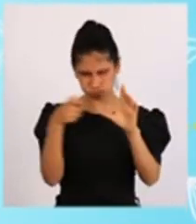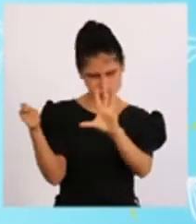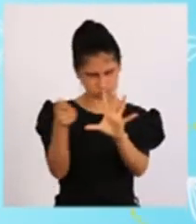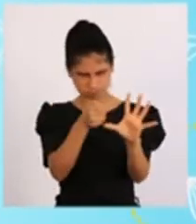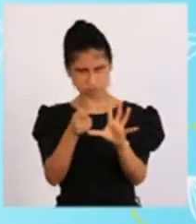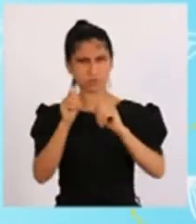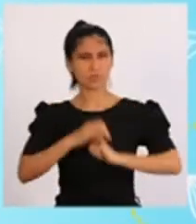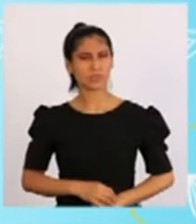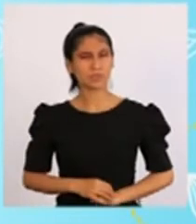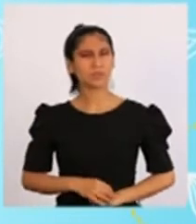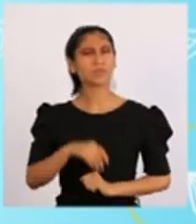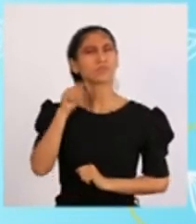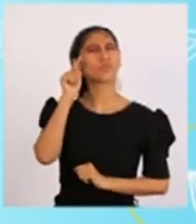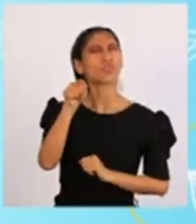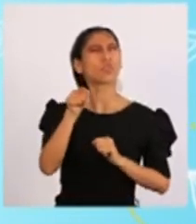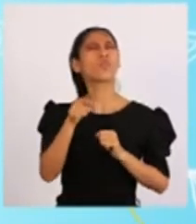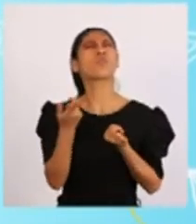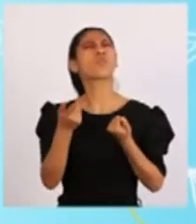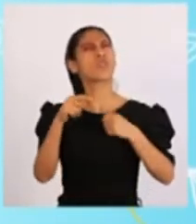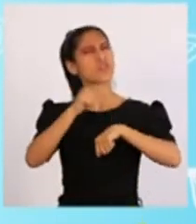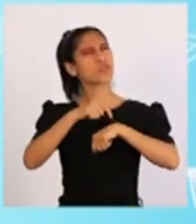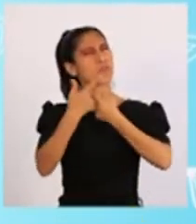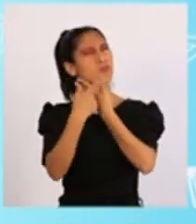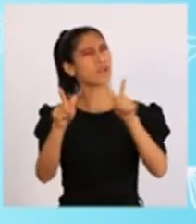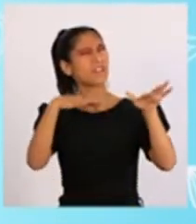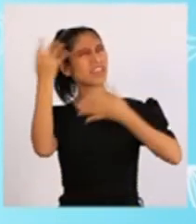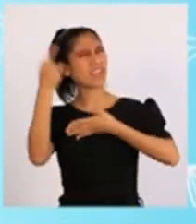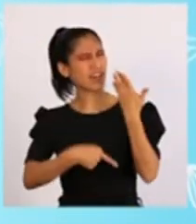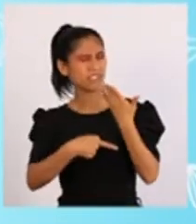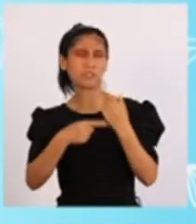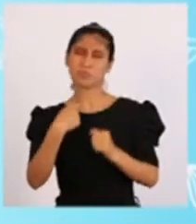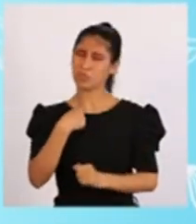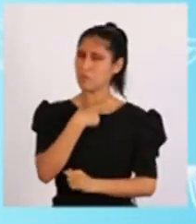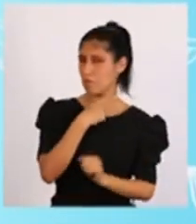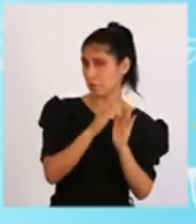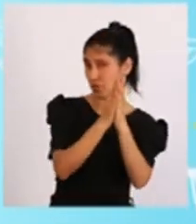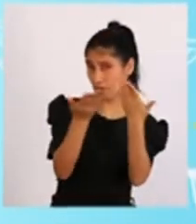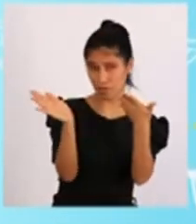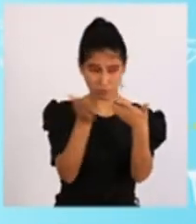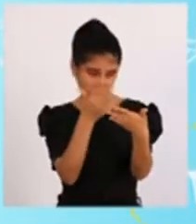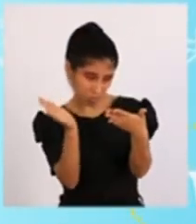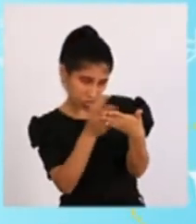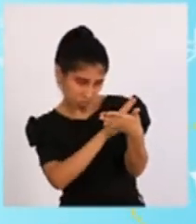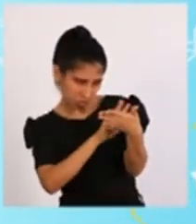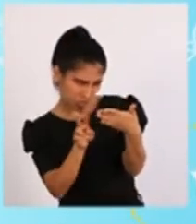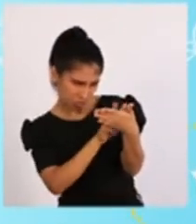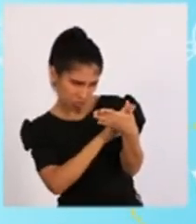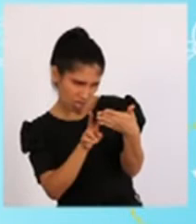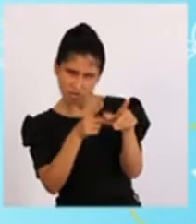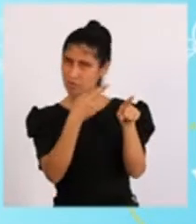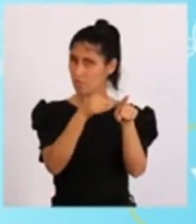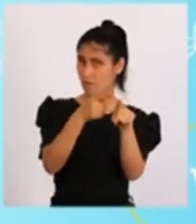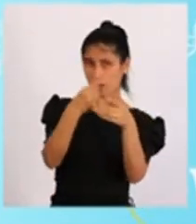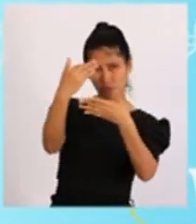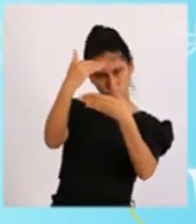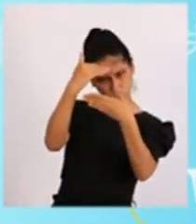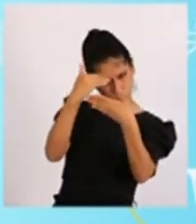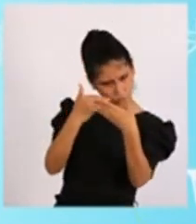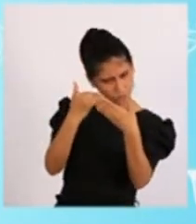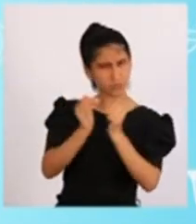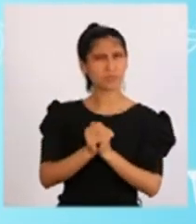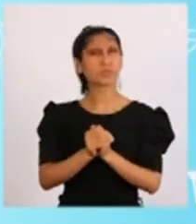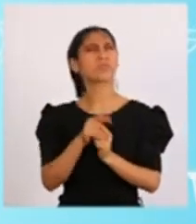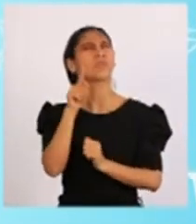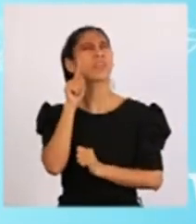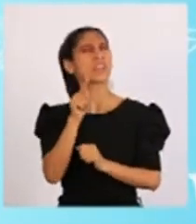in your free time? I like reading books and magazines. Why is water